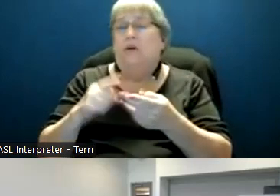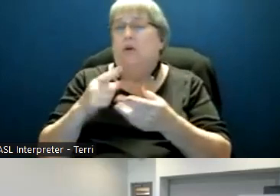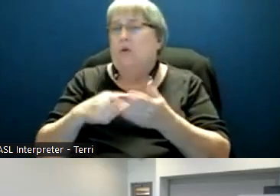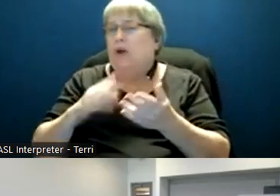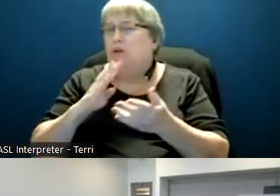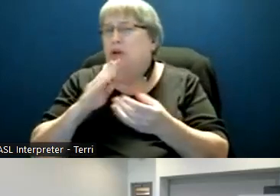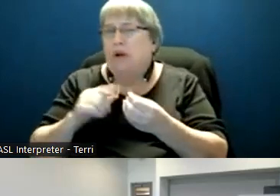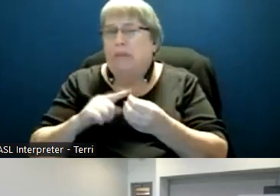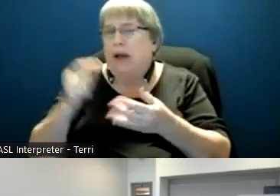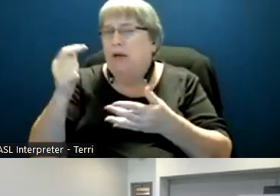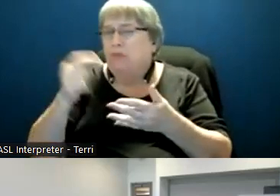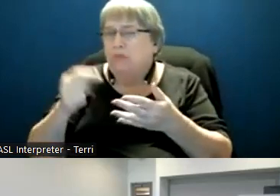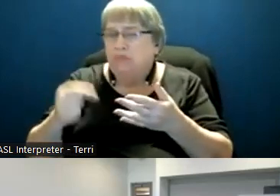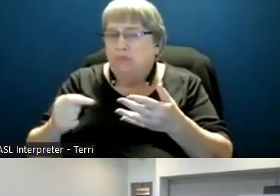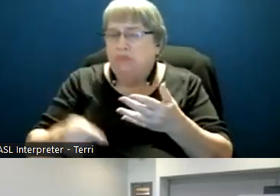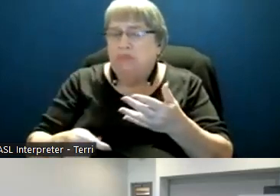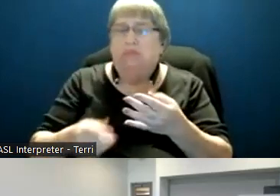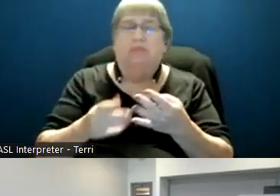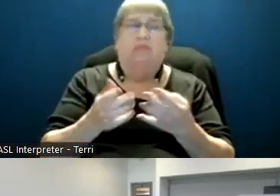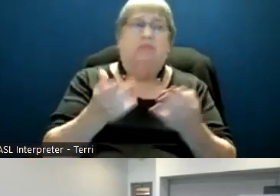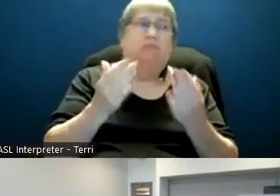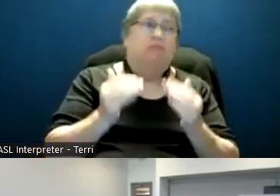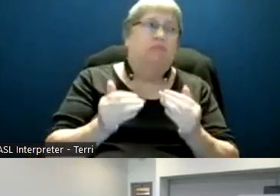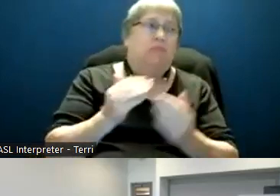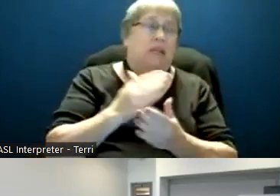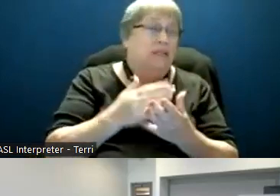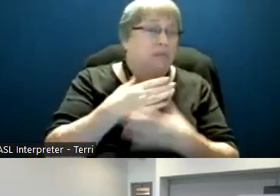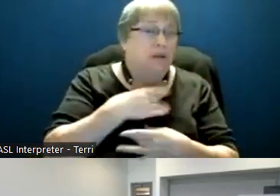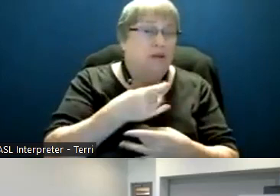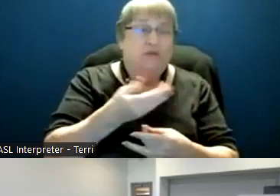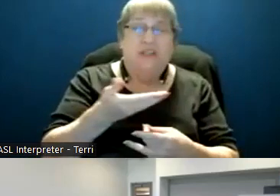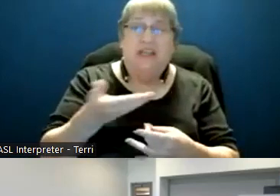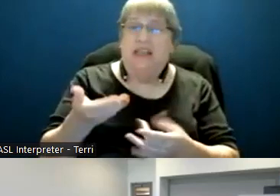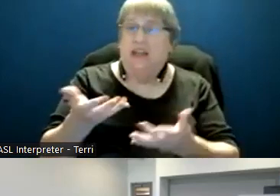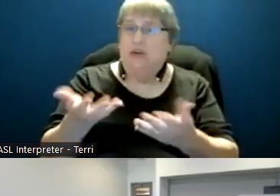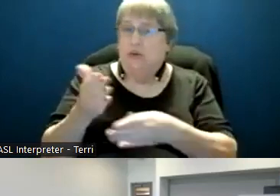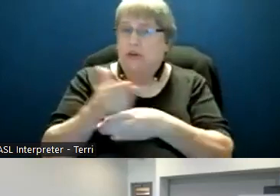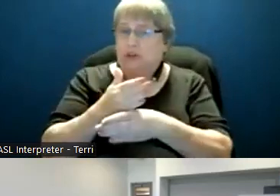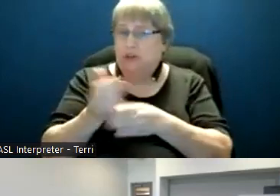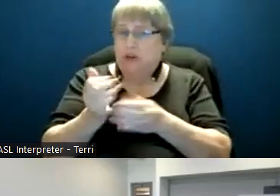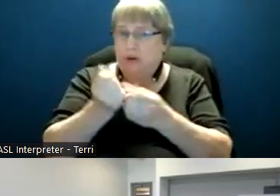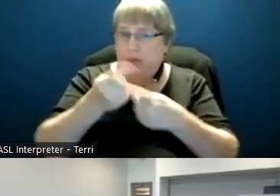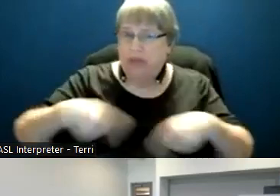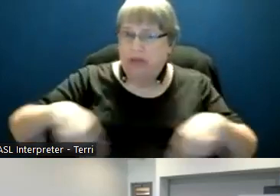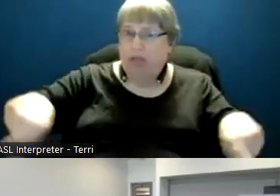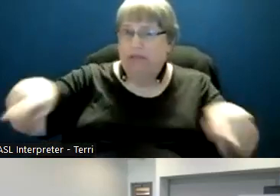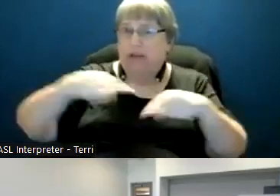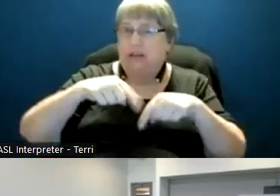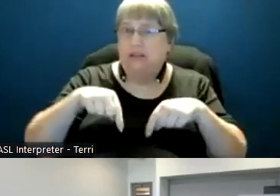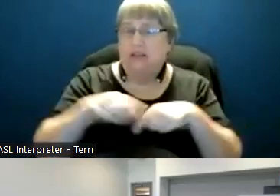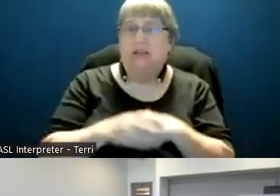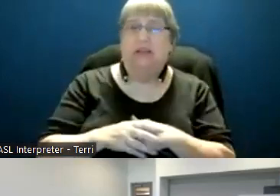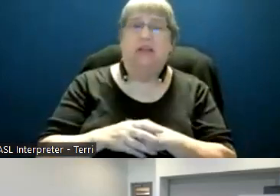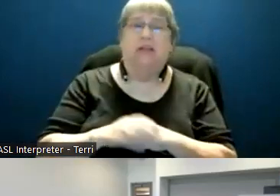may have come up that you would like to share with their larger group. So I